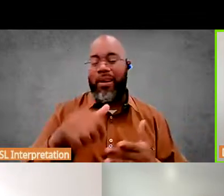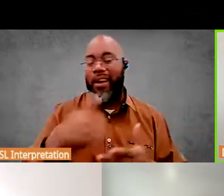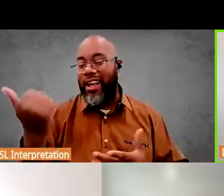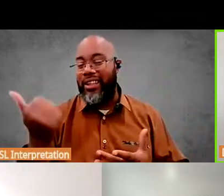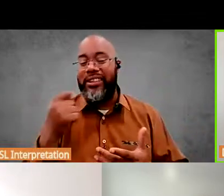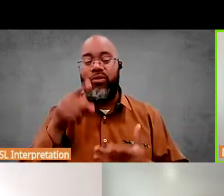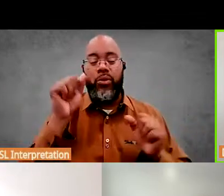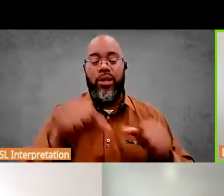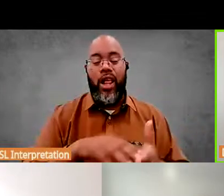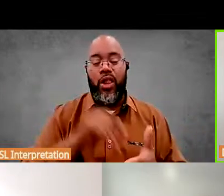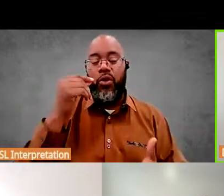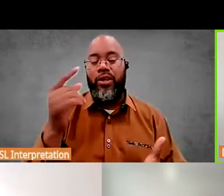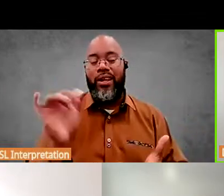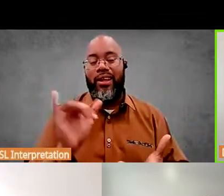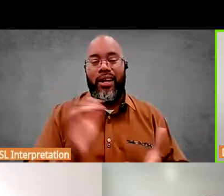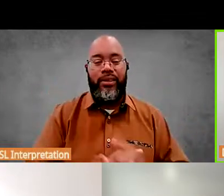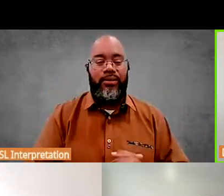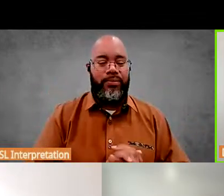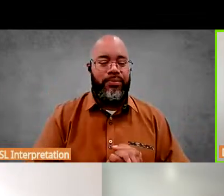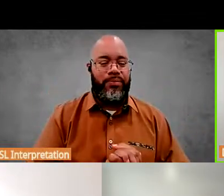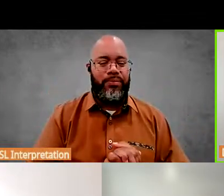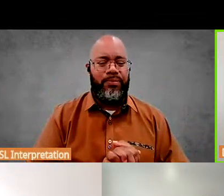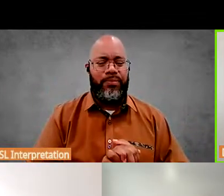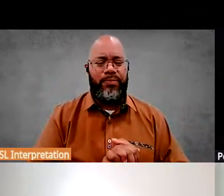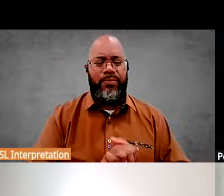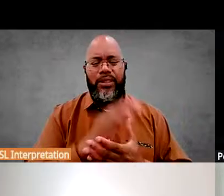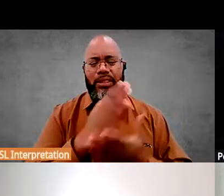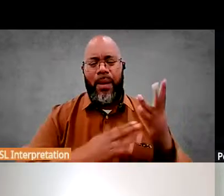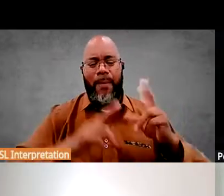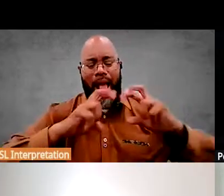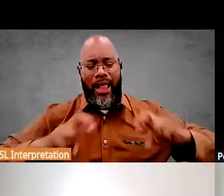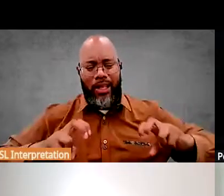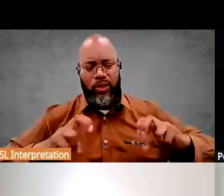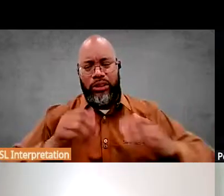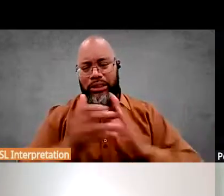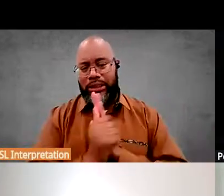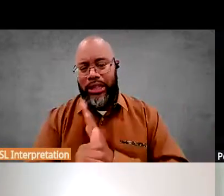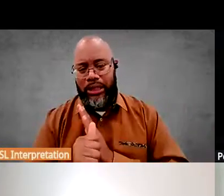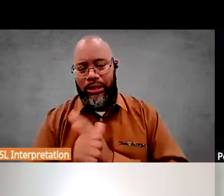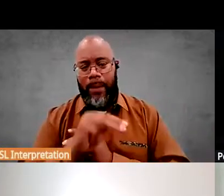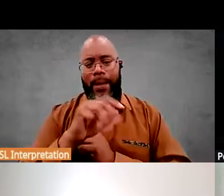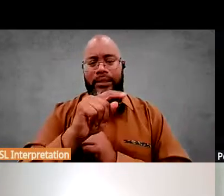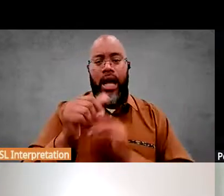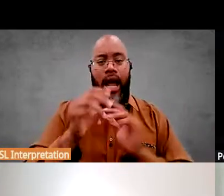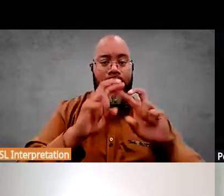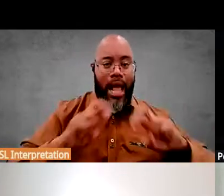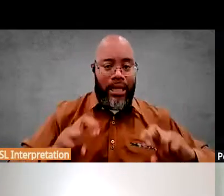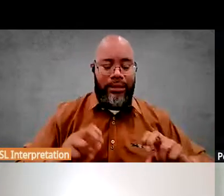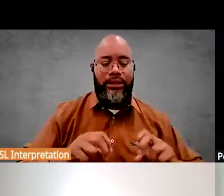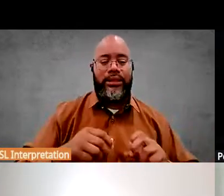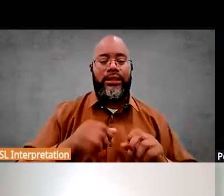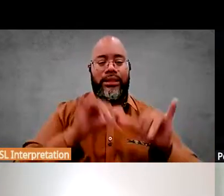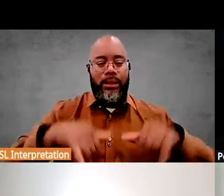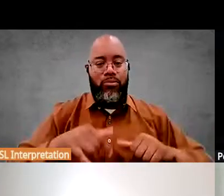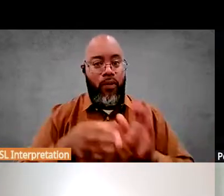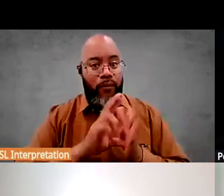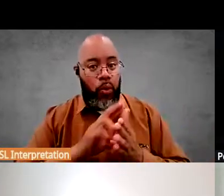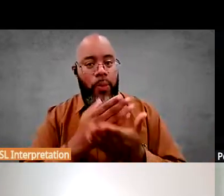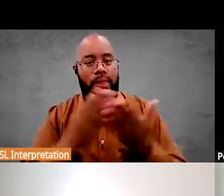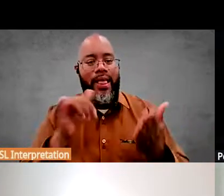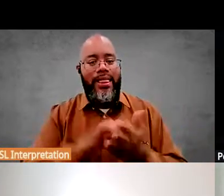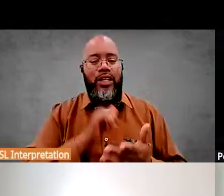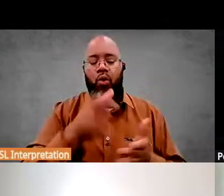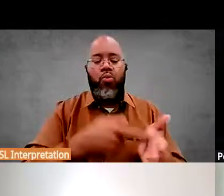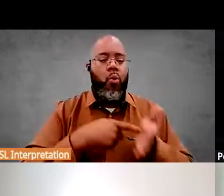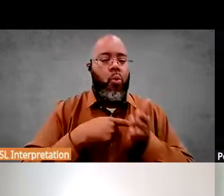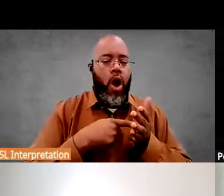can learn like some analytical skill, meta-analysis, systemic review, things that don't